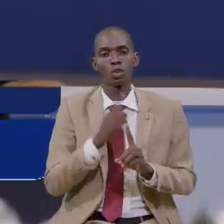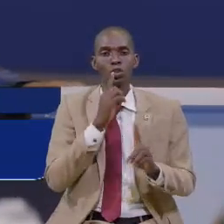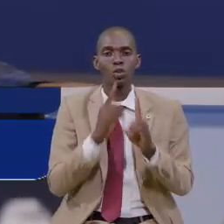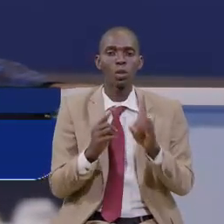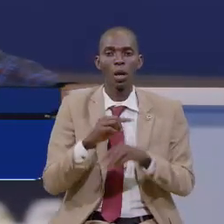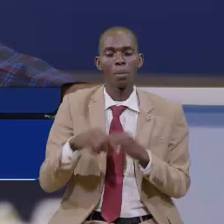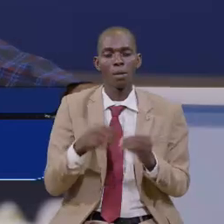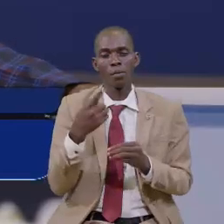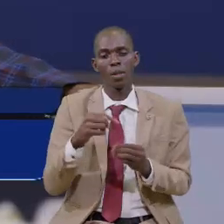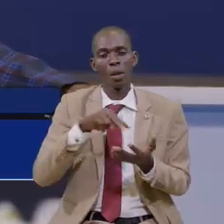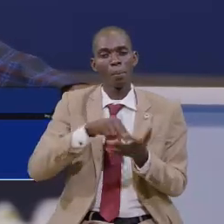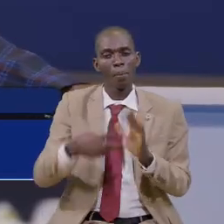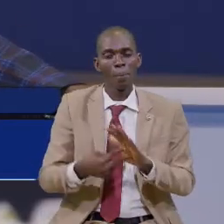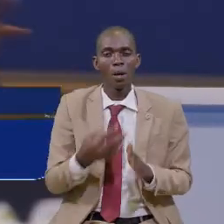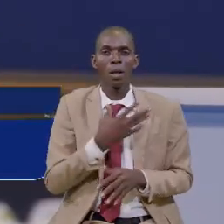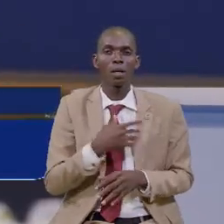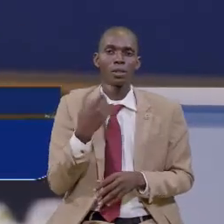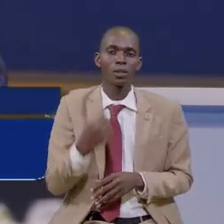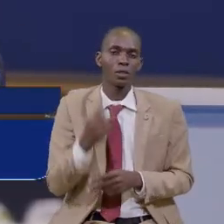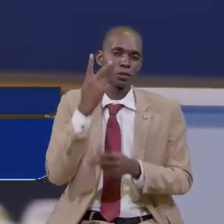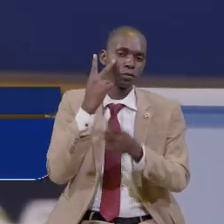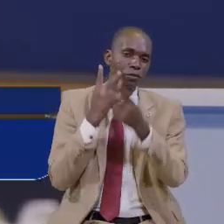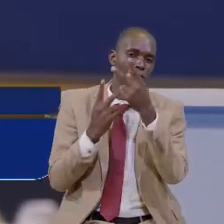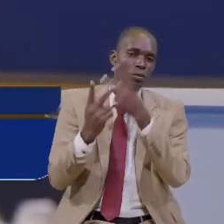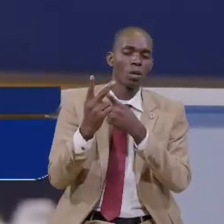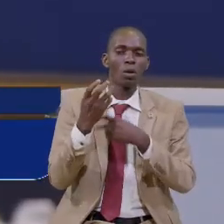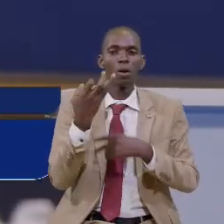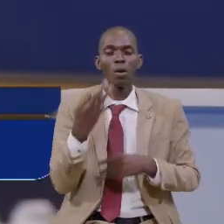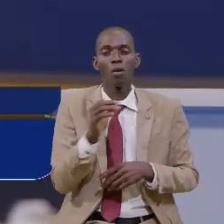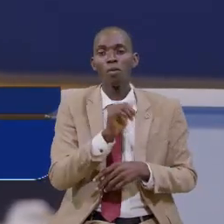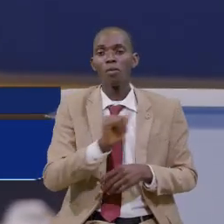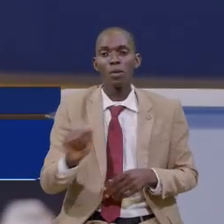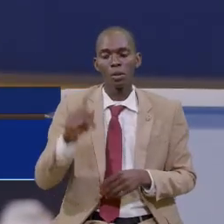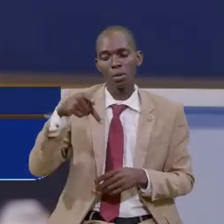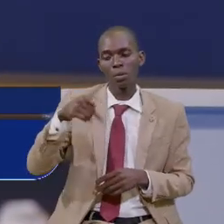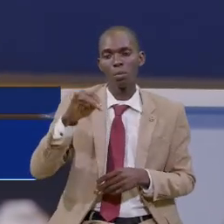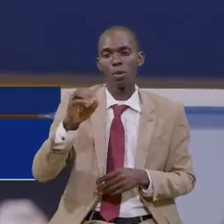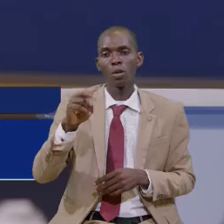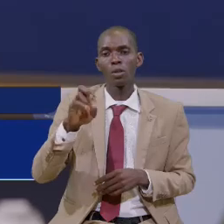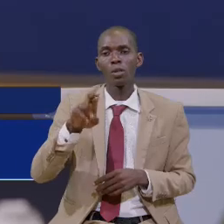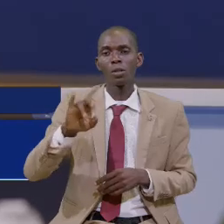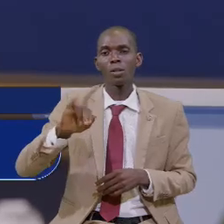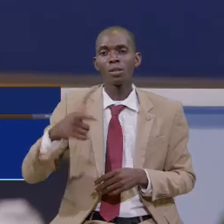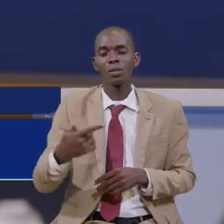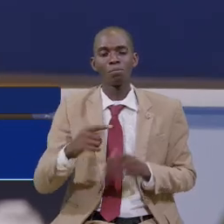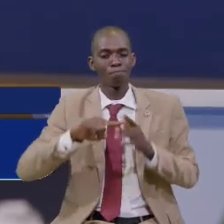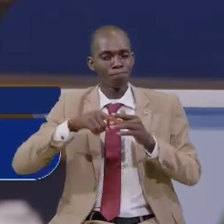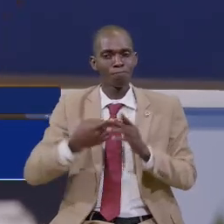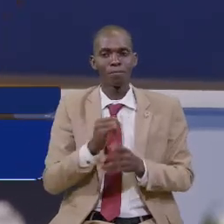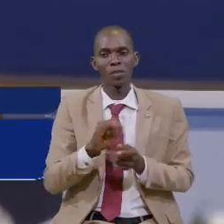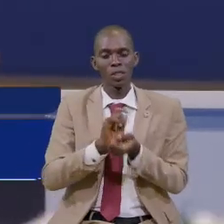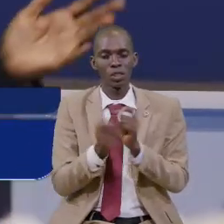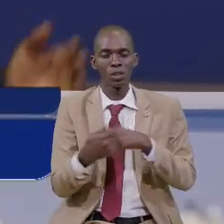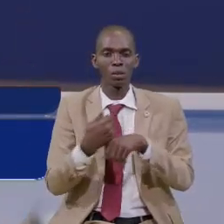purpose and the vision of a pioneering change maker.